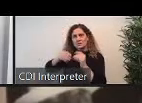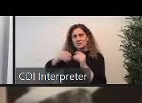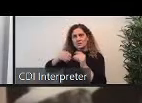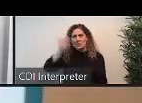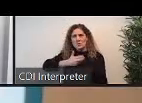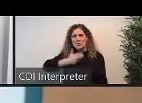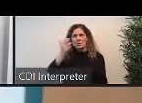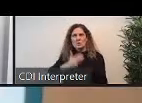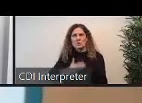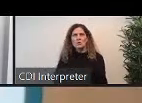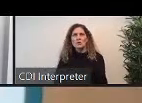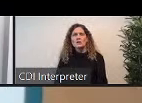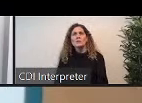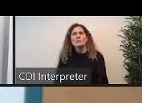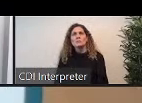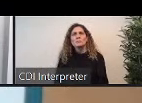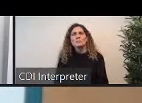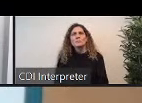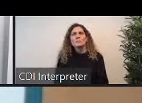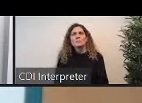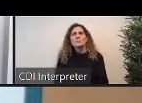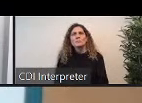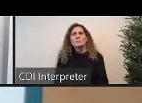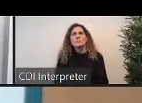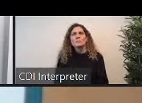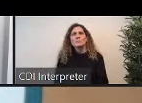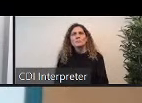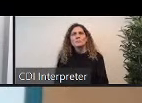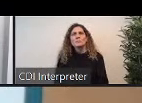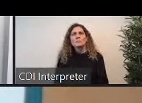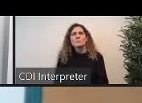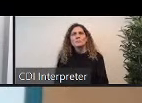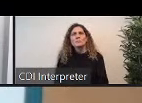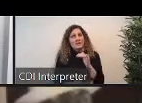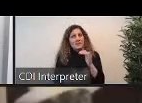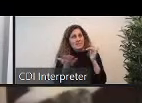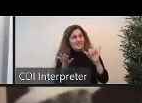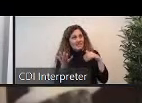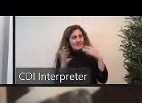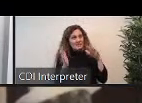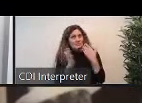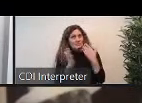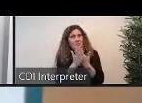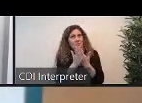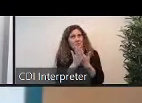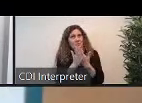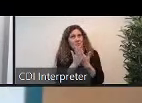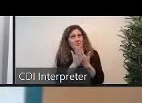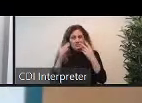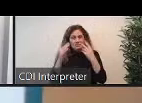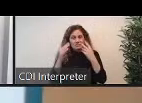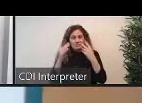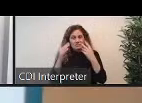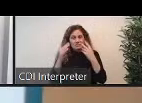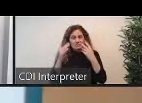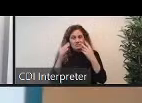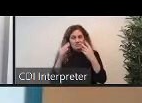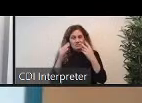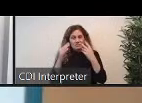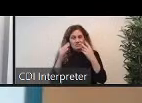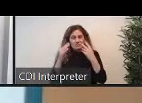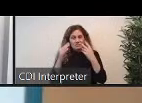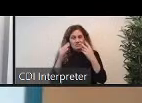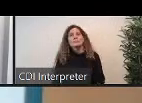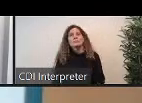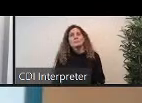Go ahead, County Executive. I couldn't agree more. That's it. Yeah, I think this is a question where we're calling on a lot